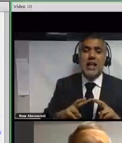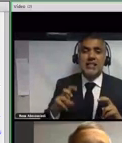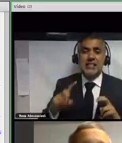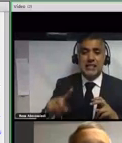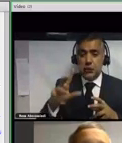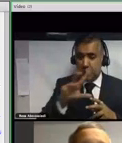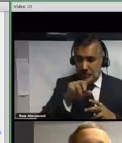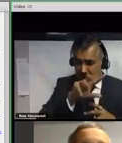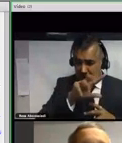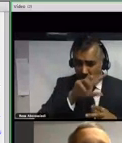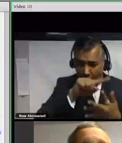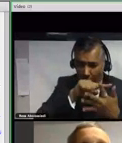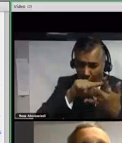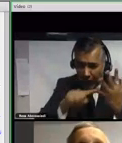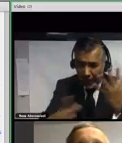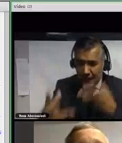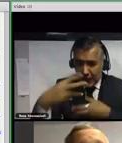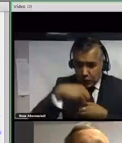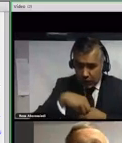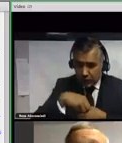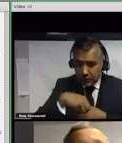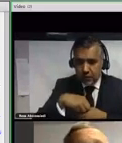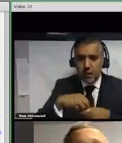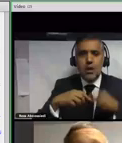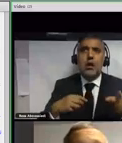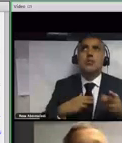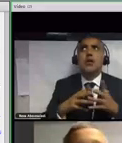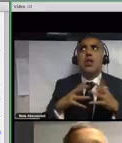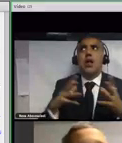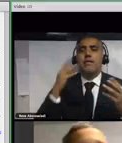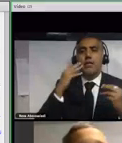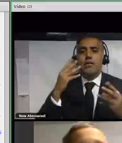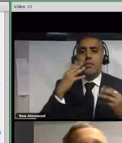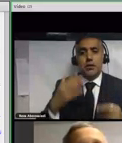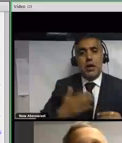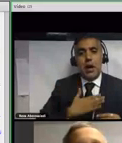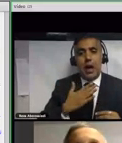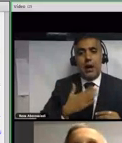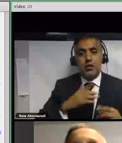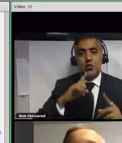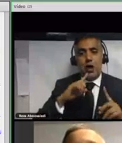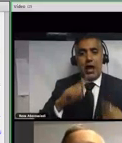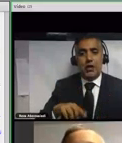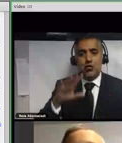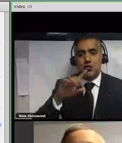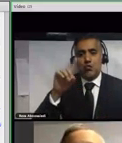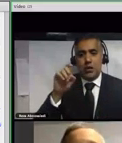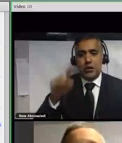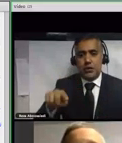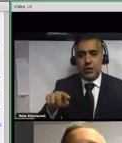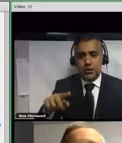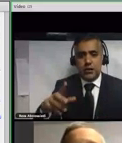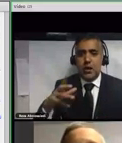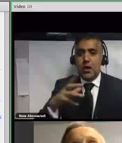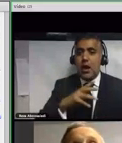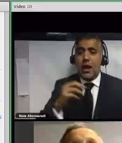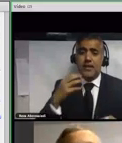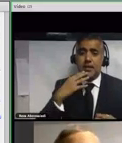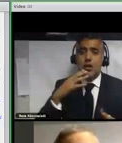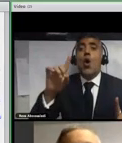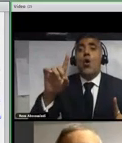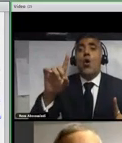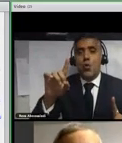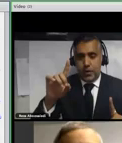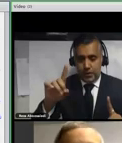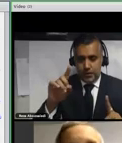into account. So that's a lot of information. I'm happy to answer whatever questions, and thank you. Oh, wait,